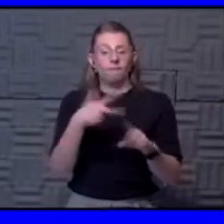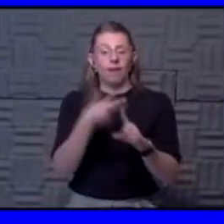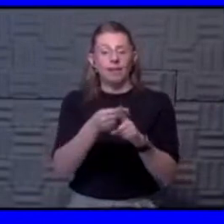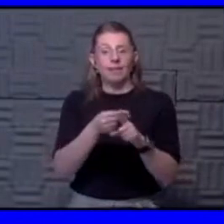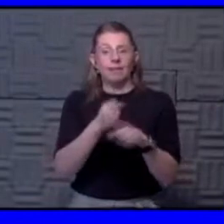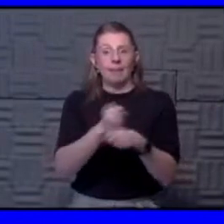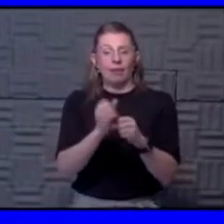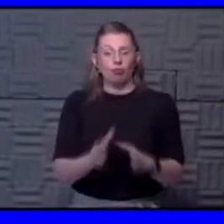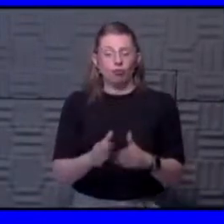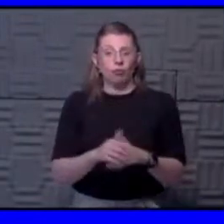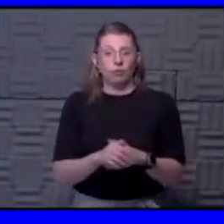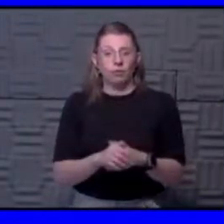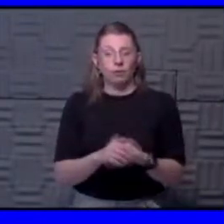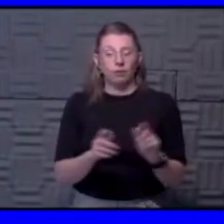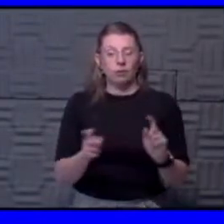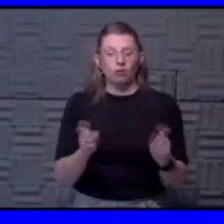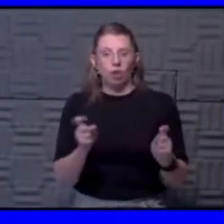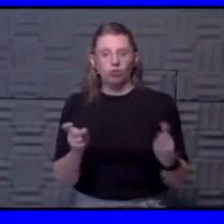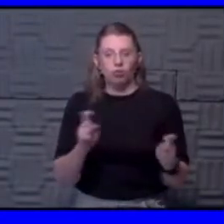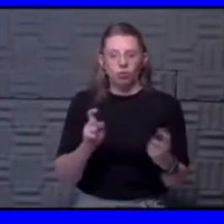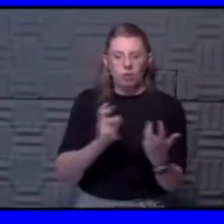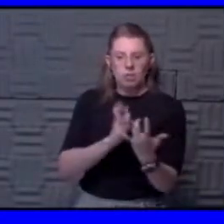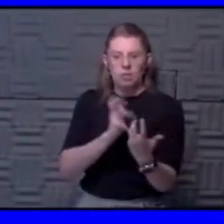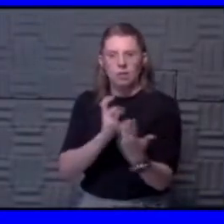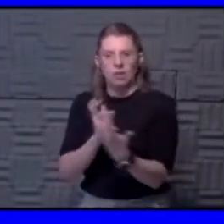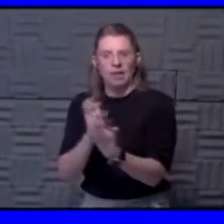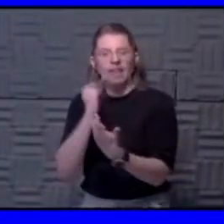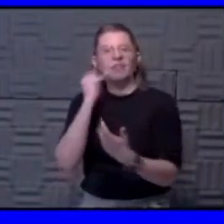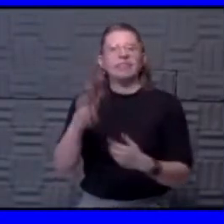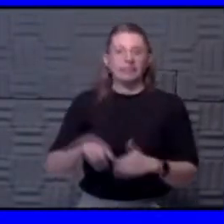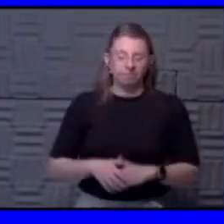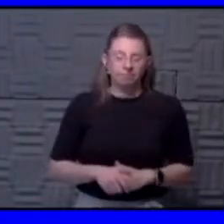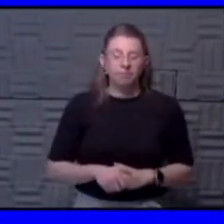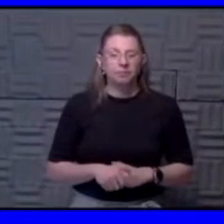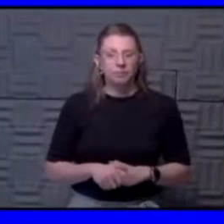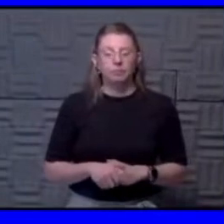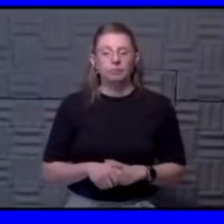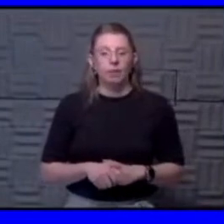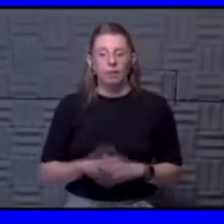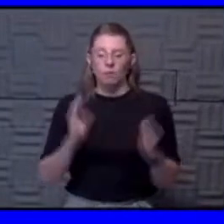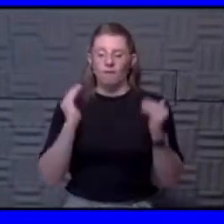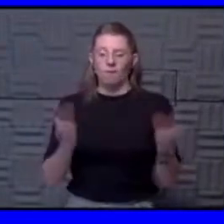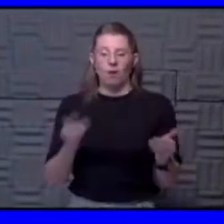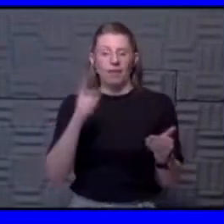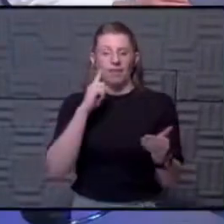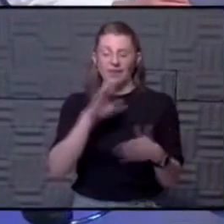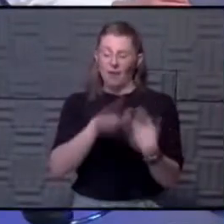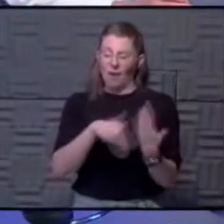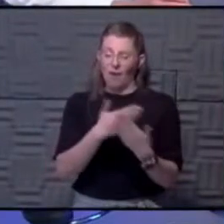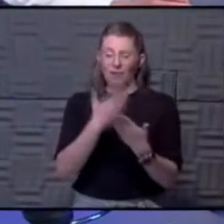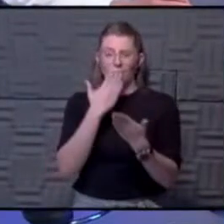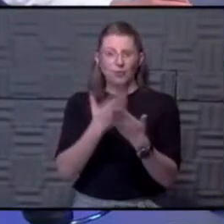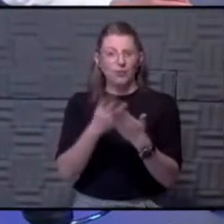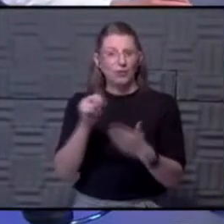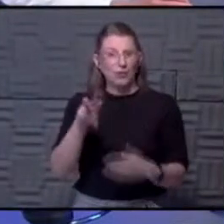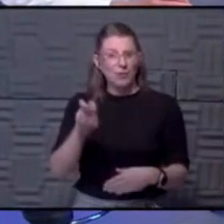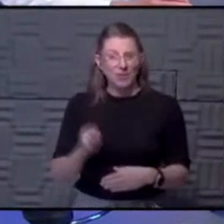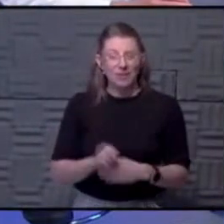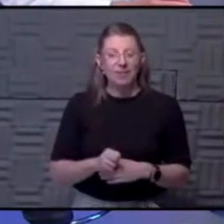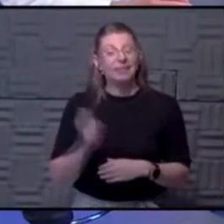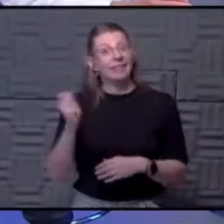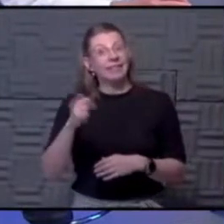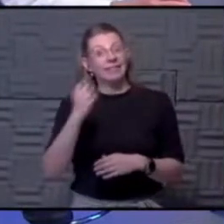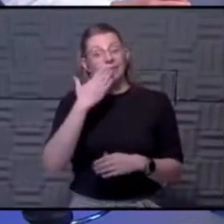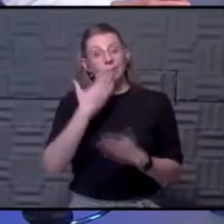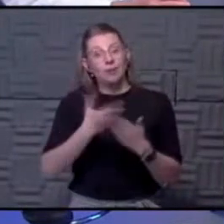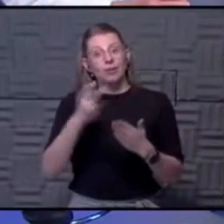that ability to pivot and change the vaccines as we need to as well. So I think moving forward, that's all good news. It is good news. And I